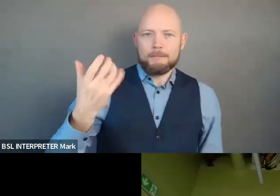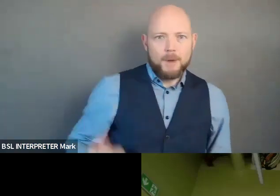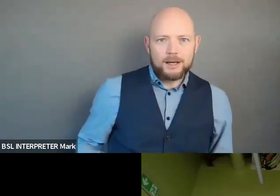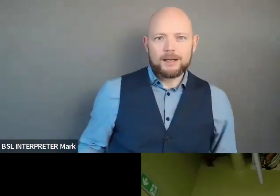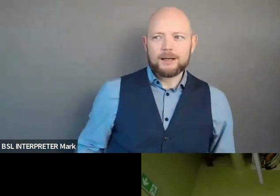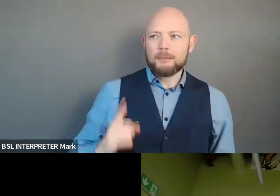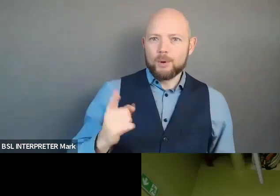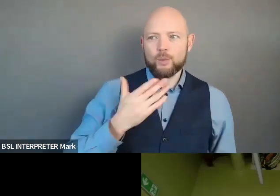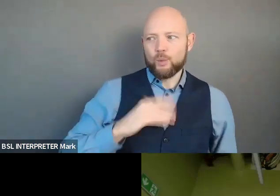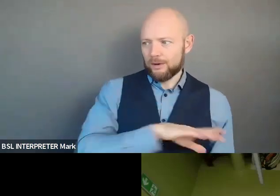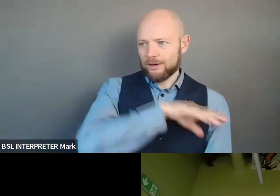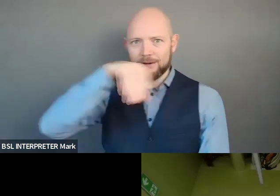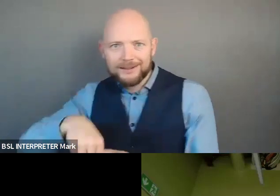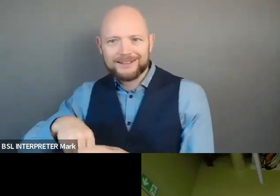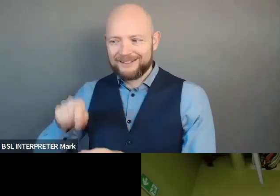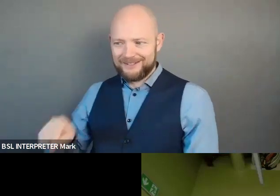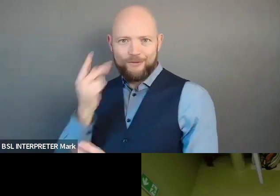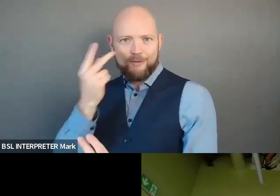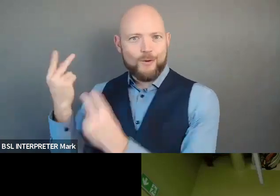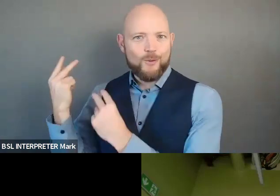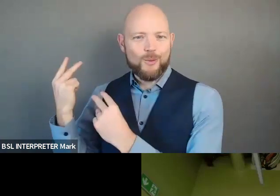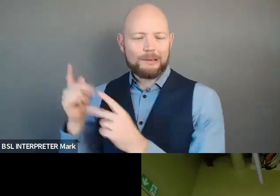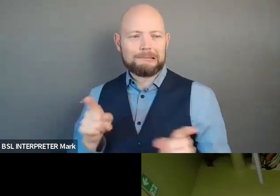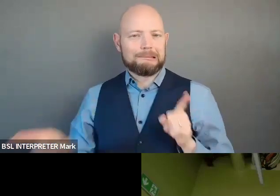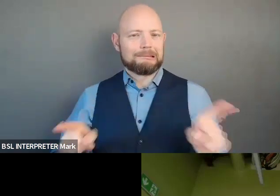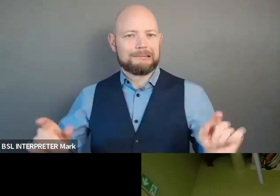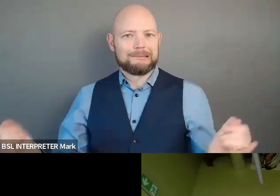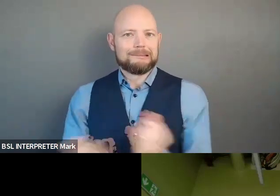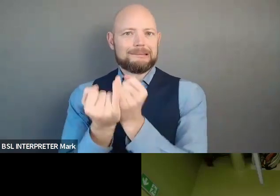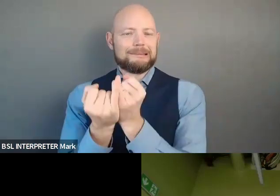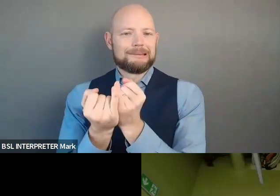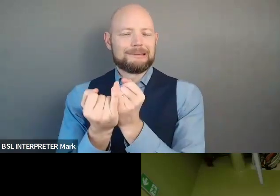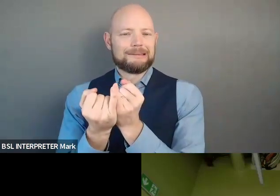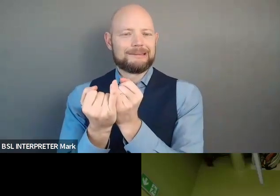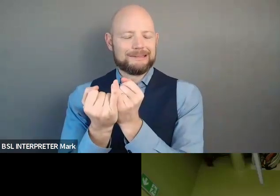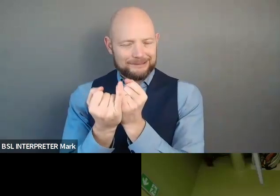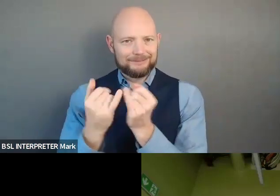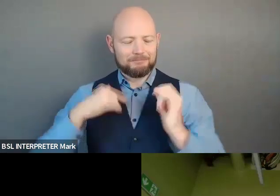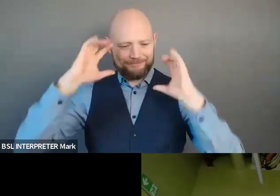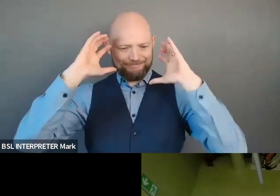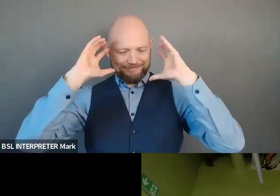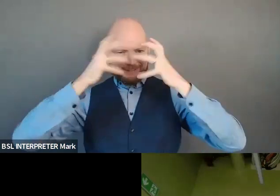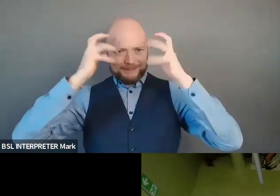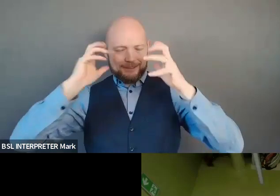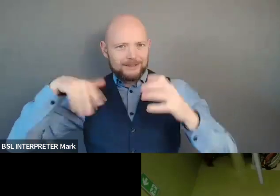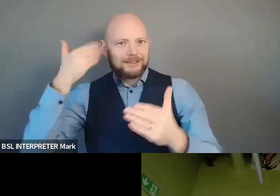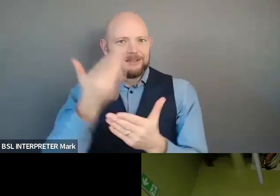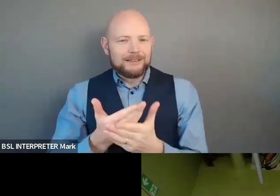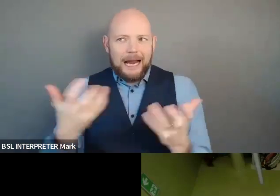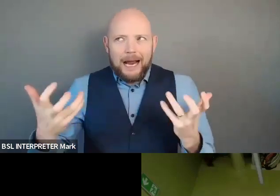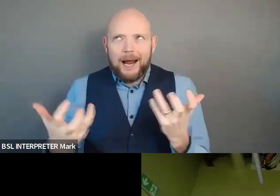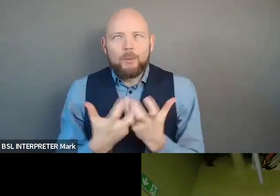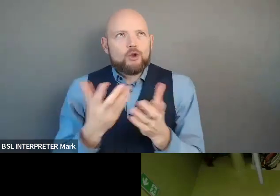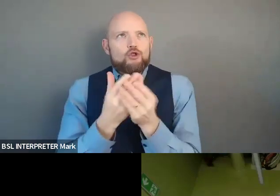and the experience that they bring, and that's something that has been on my mind for a long time. How can